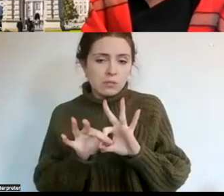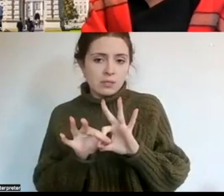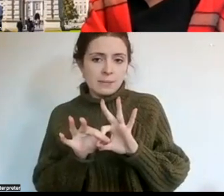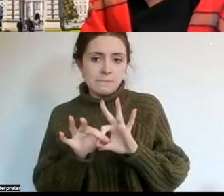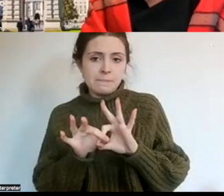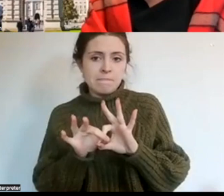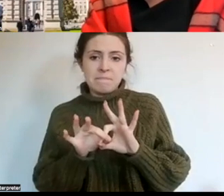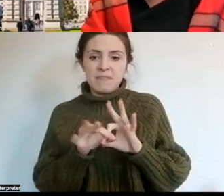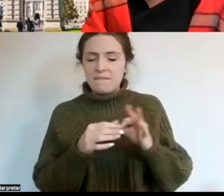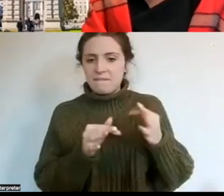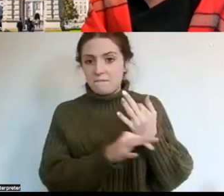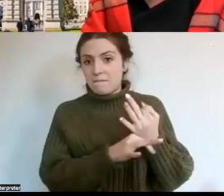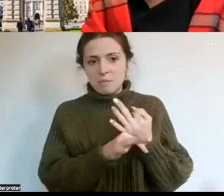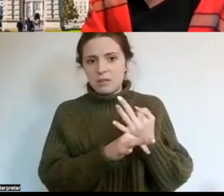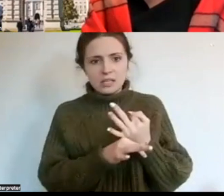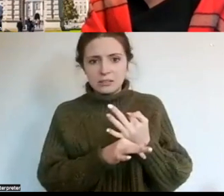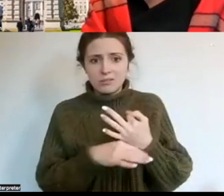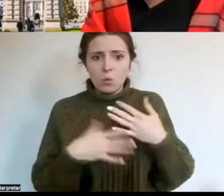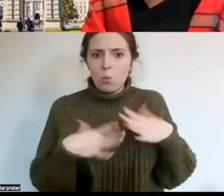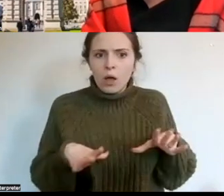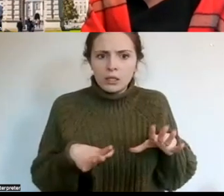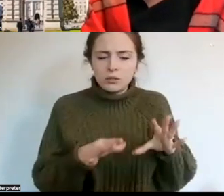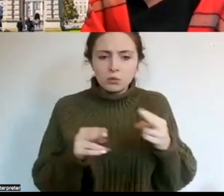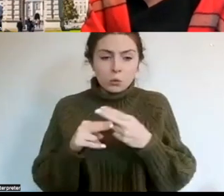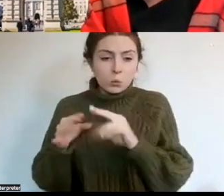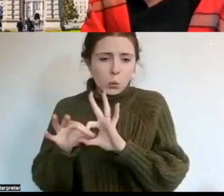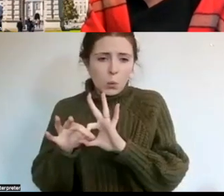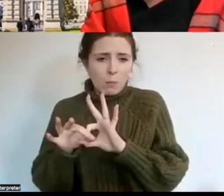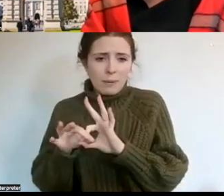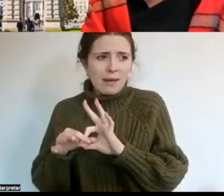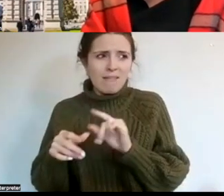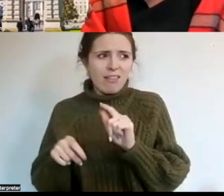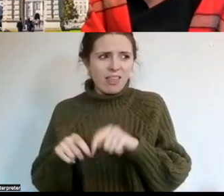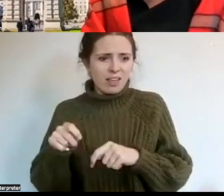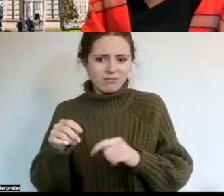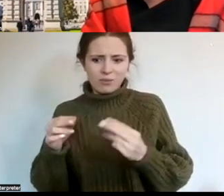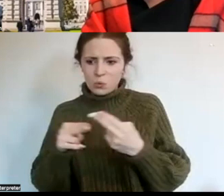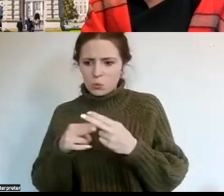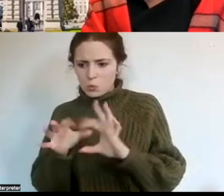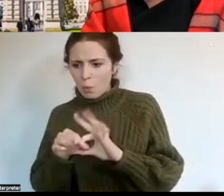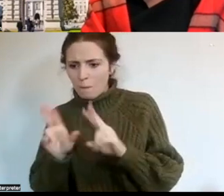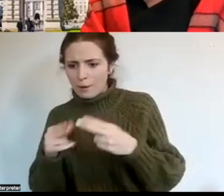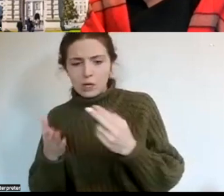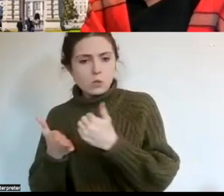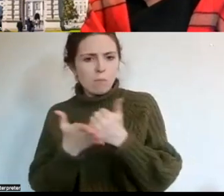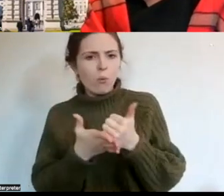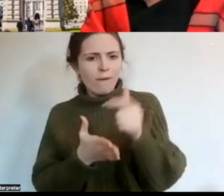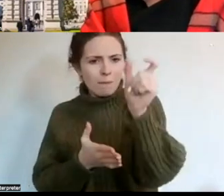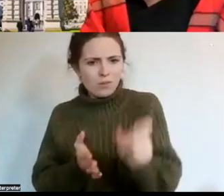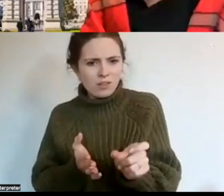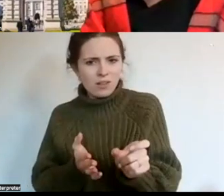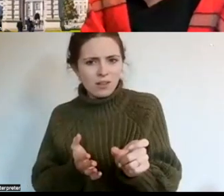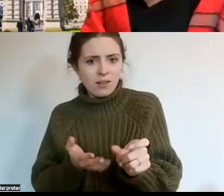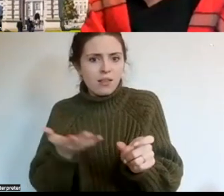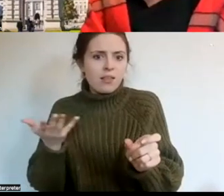the family's hugest fear. The nursing homes really weren't able to support the individual. And so the services ended